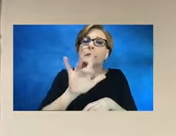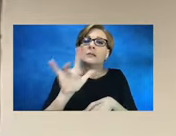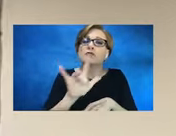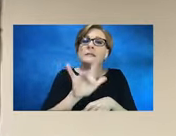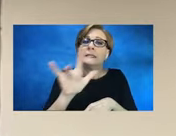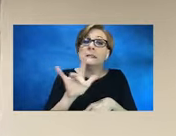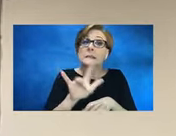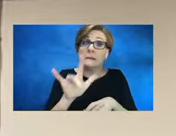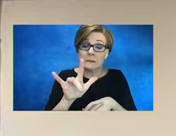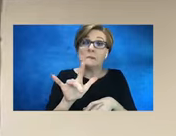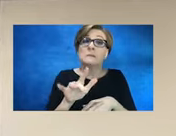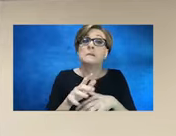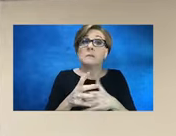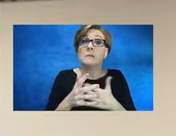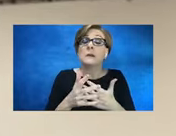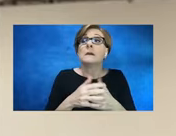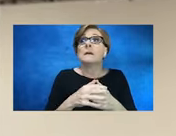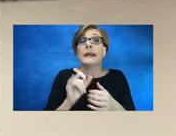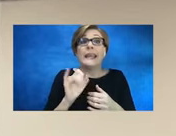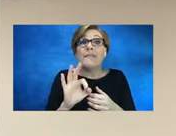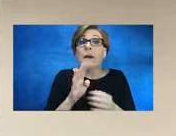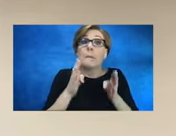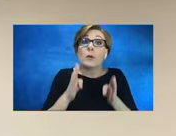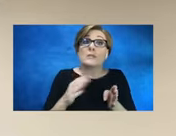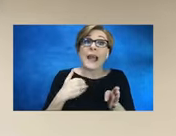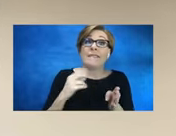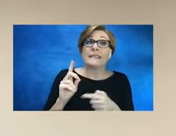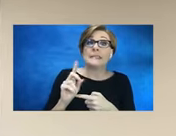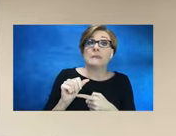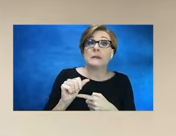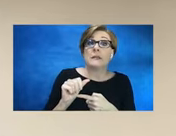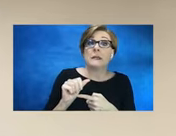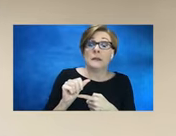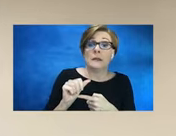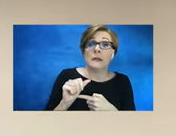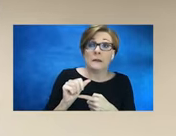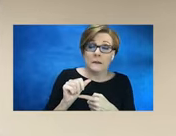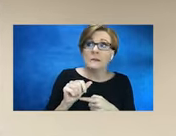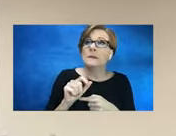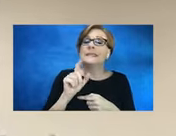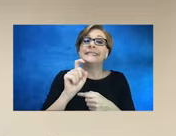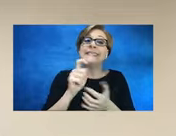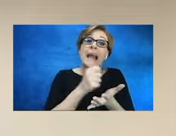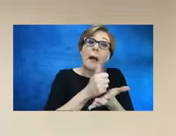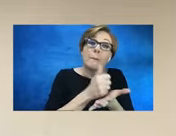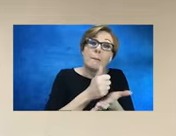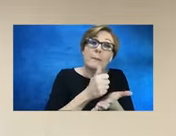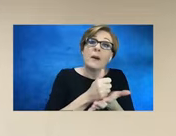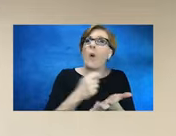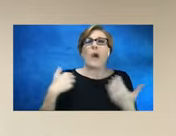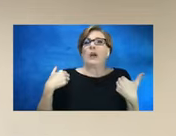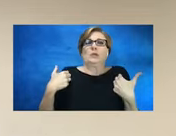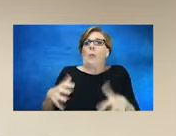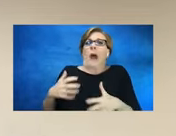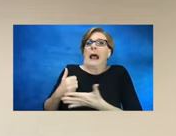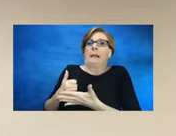device is available for someone who may have a disability and they need assistance, or they don't want to have assistance as